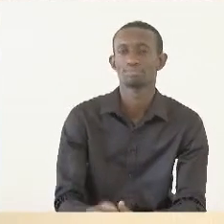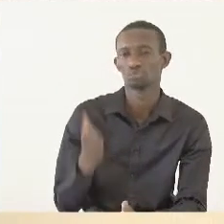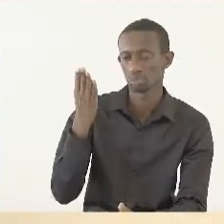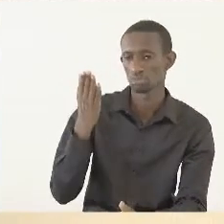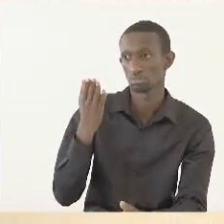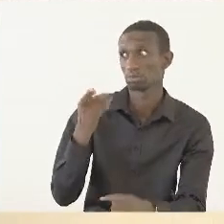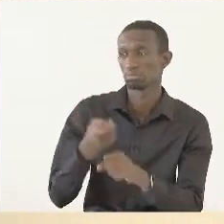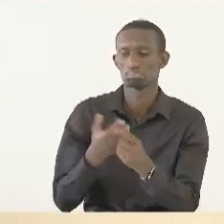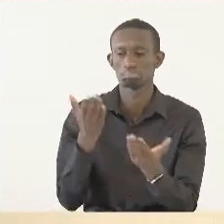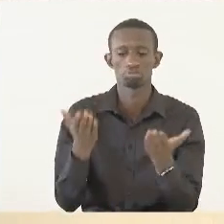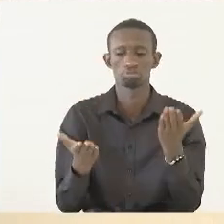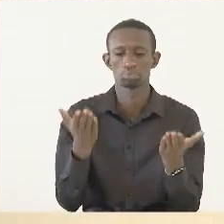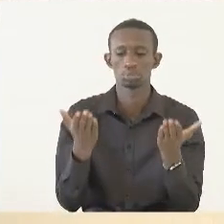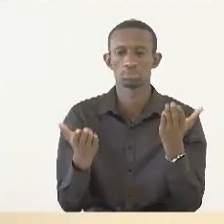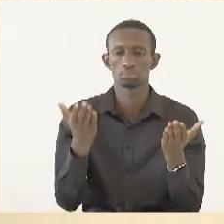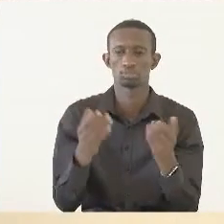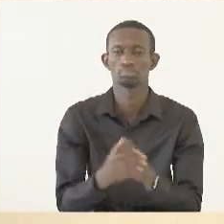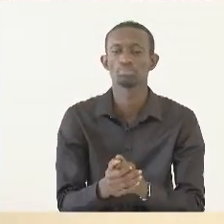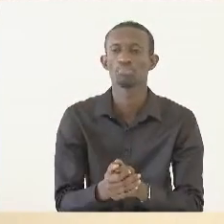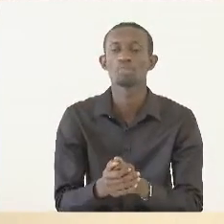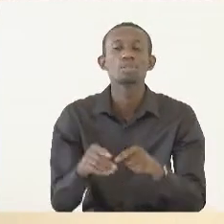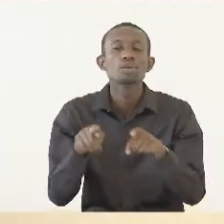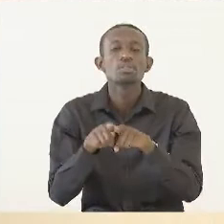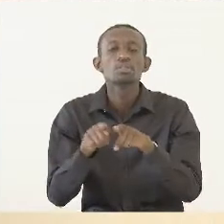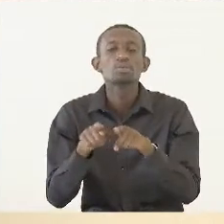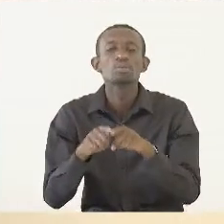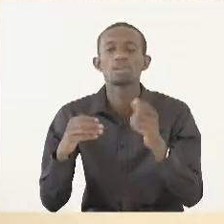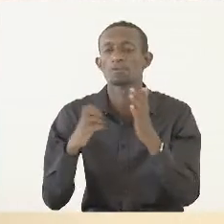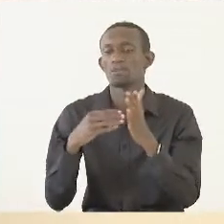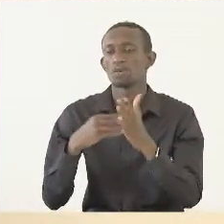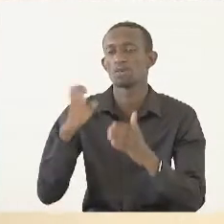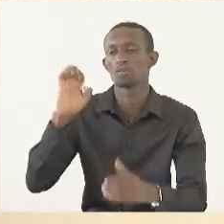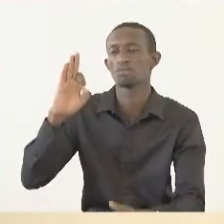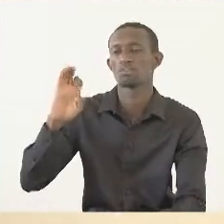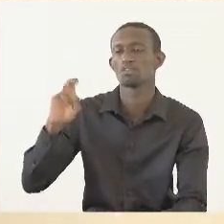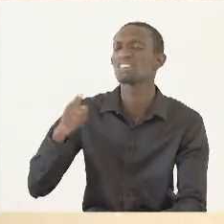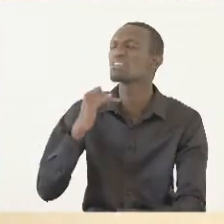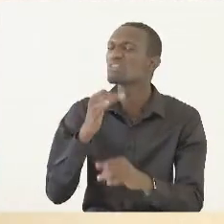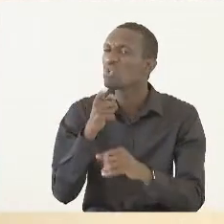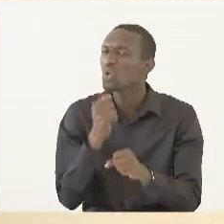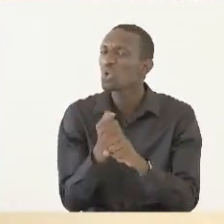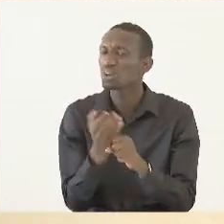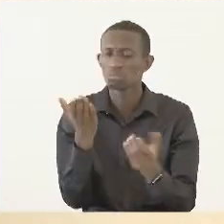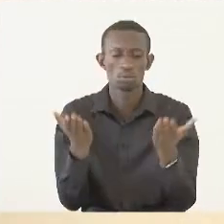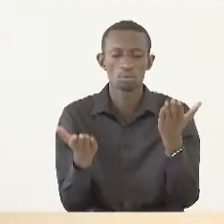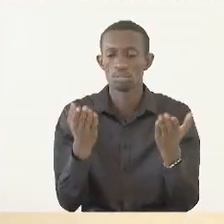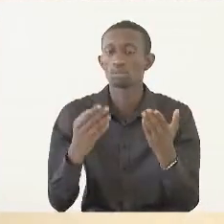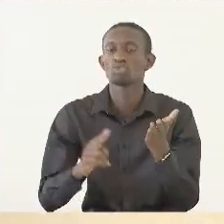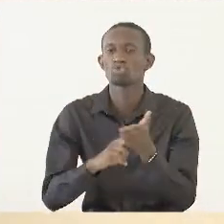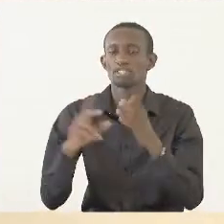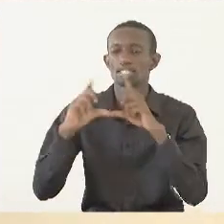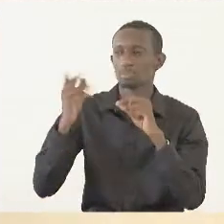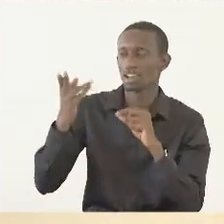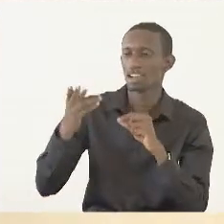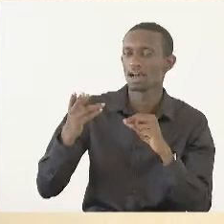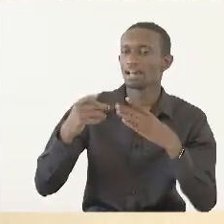comparison. So the same effects, but when we are comparing here, remember we use these terms: